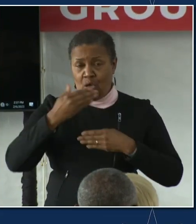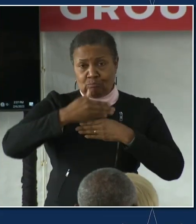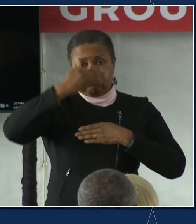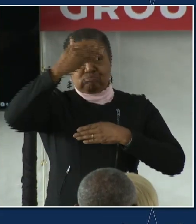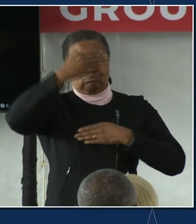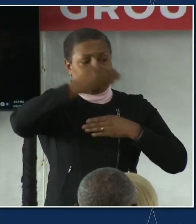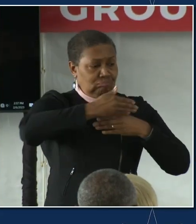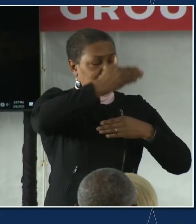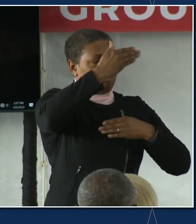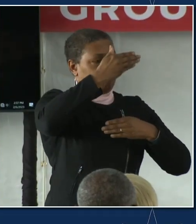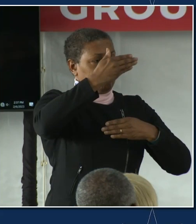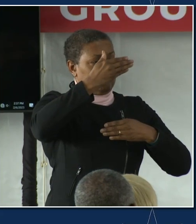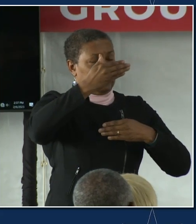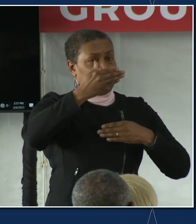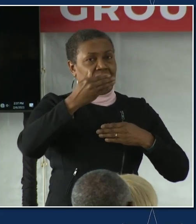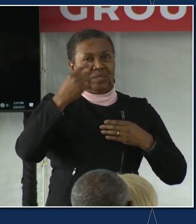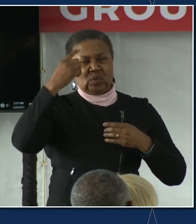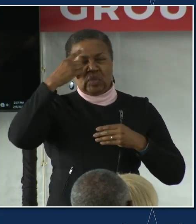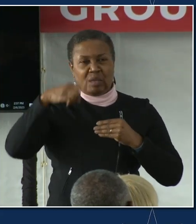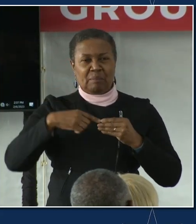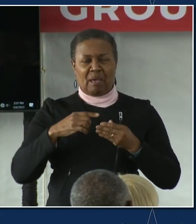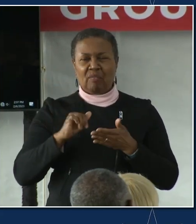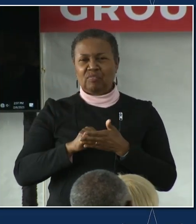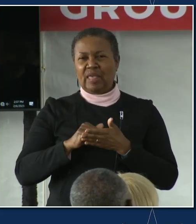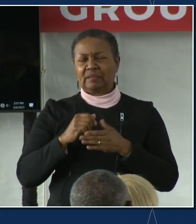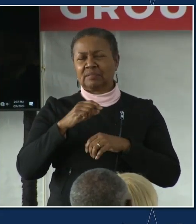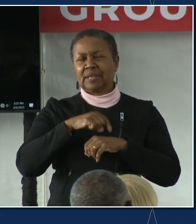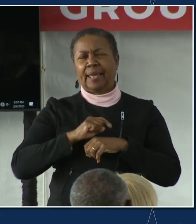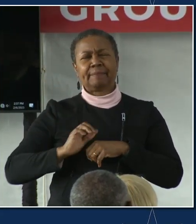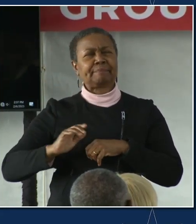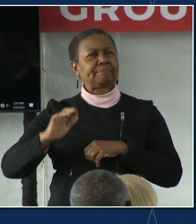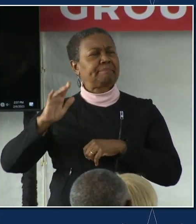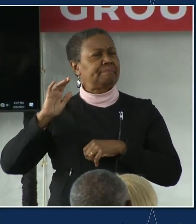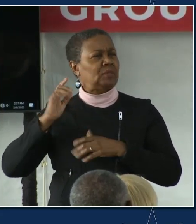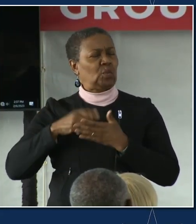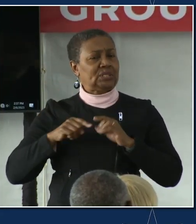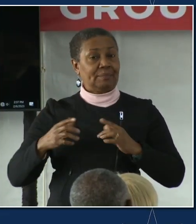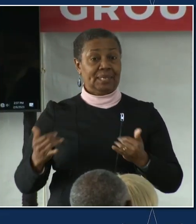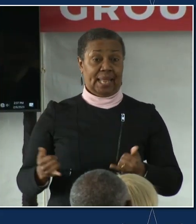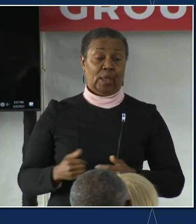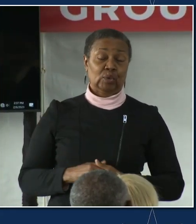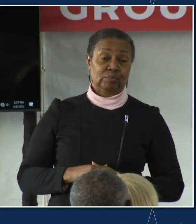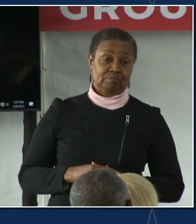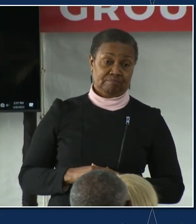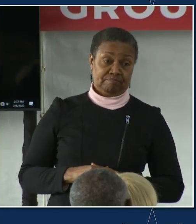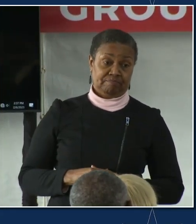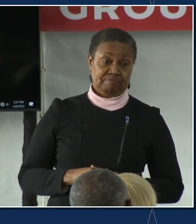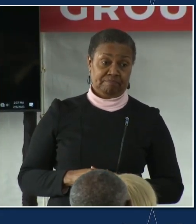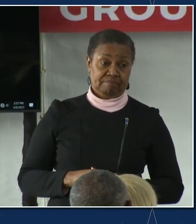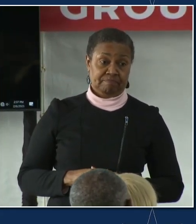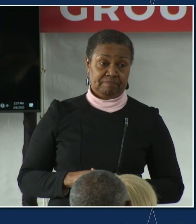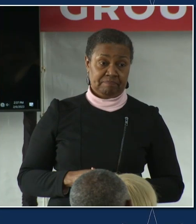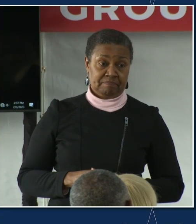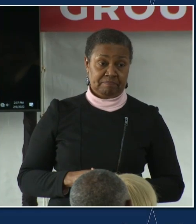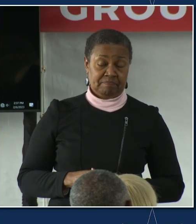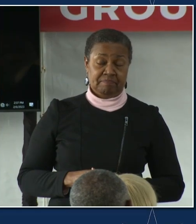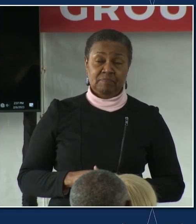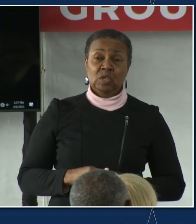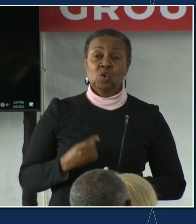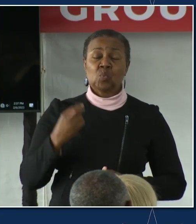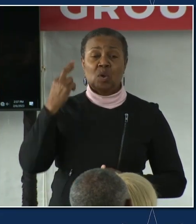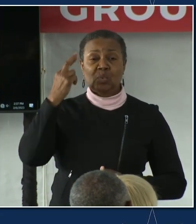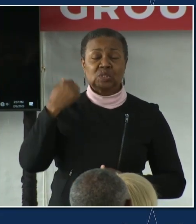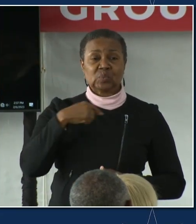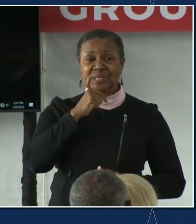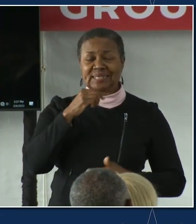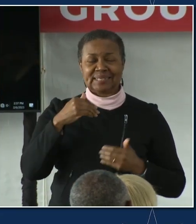open. Yeah. And you stop and you think about those days and what's happening now. One of the reasons that